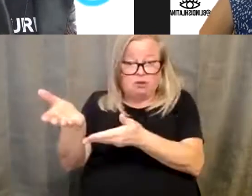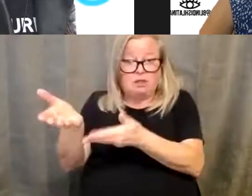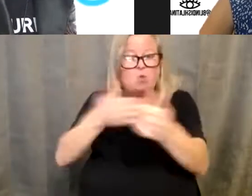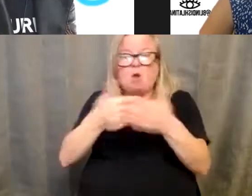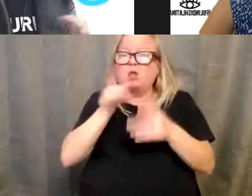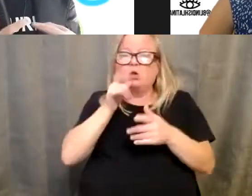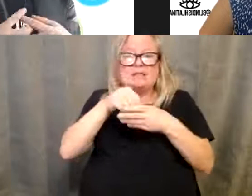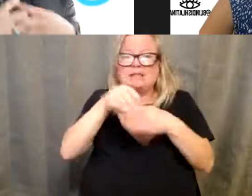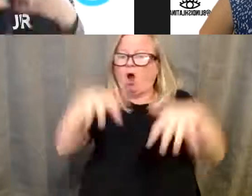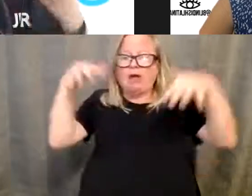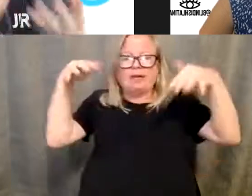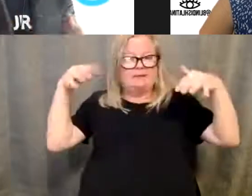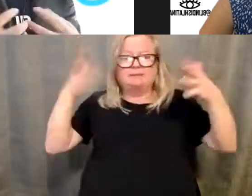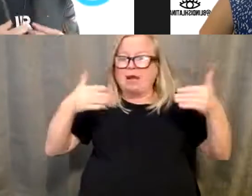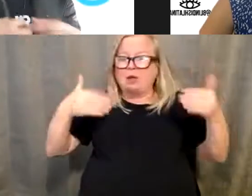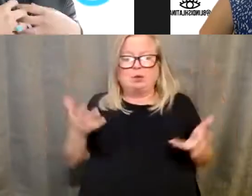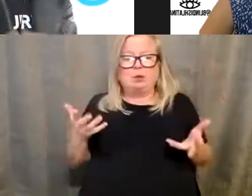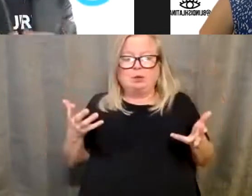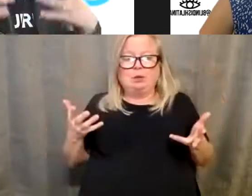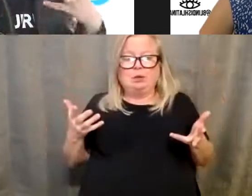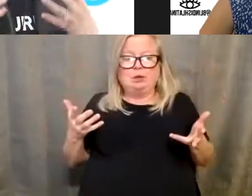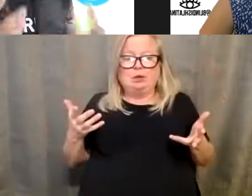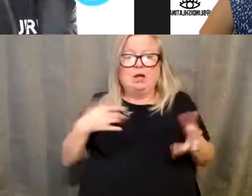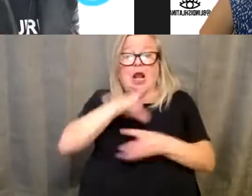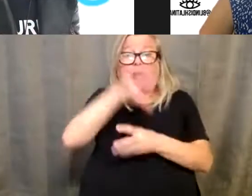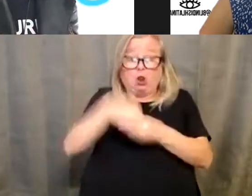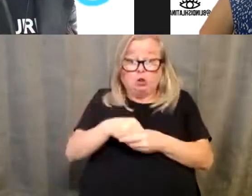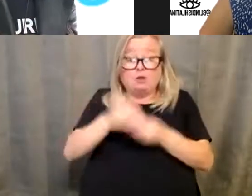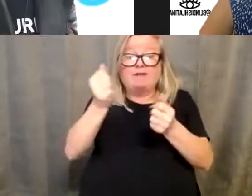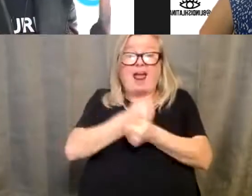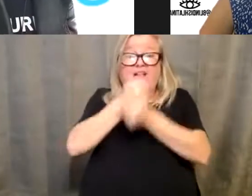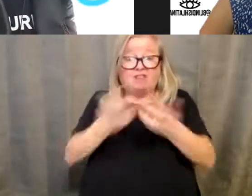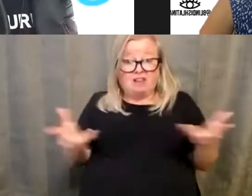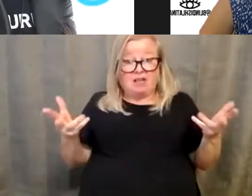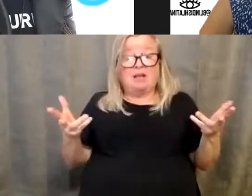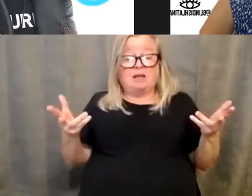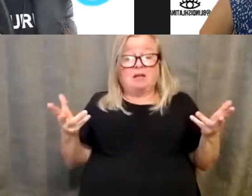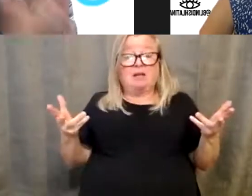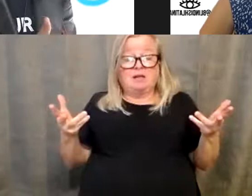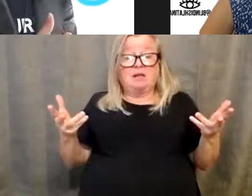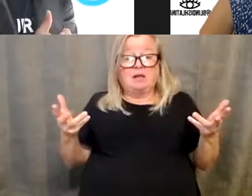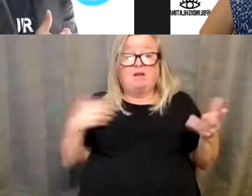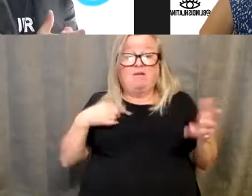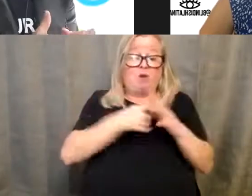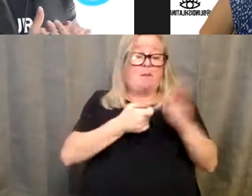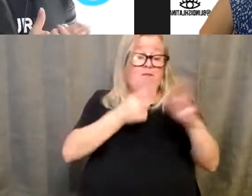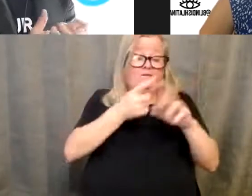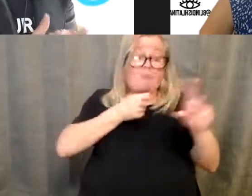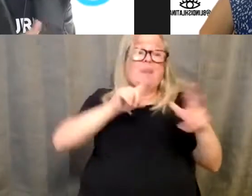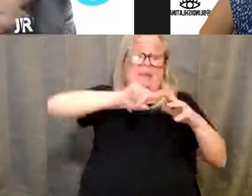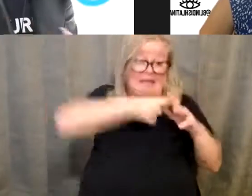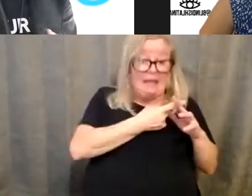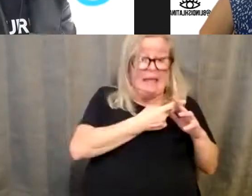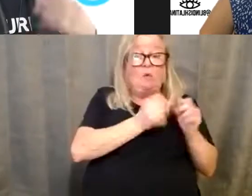in the audience. It prioritizes the inclusion of everybody, and we do it from the beginning without having